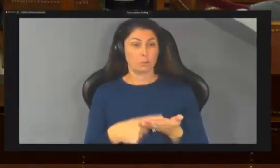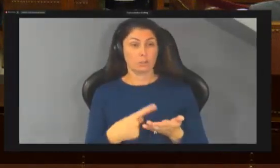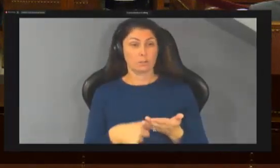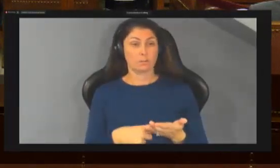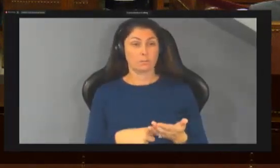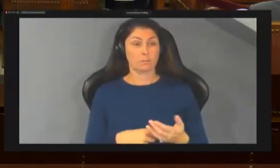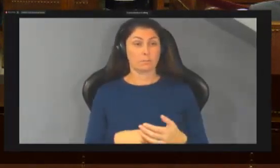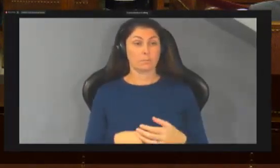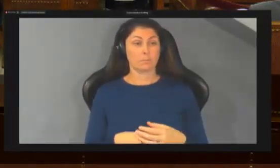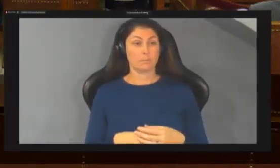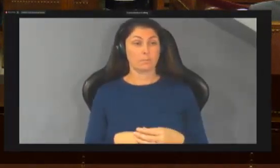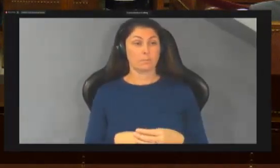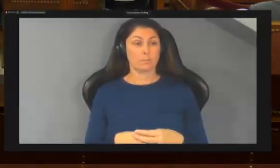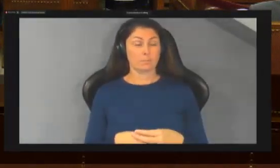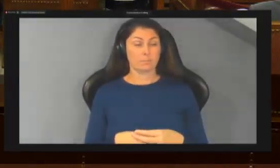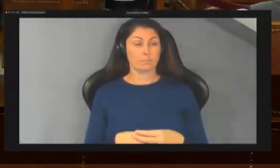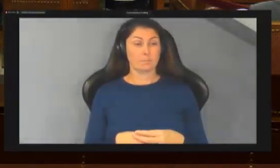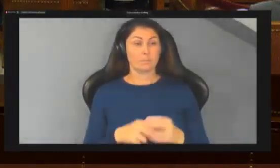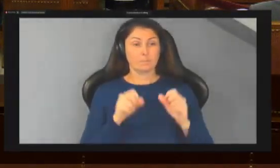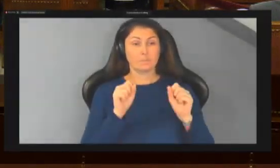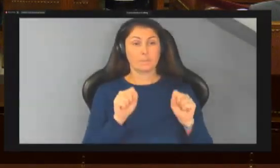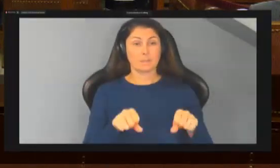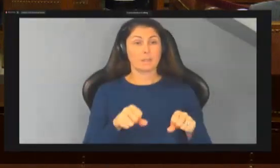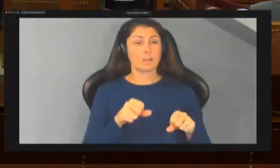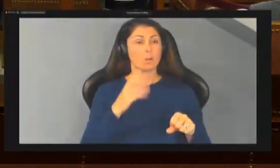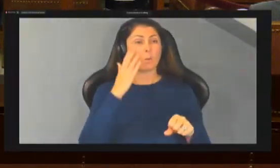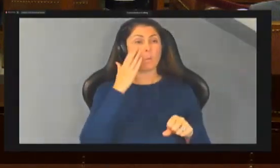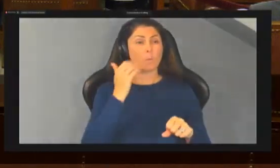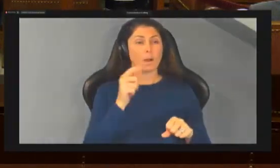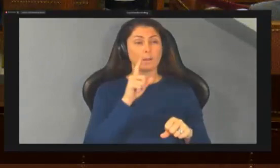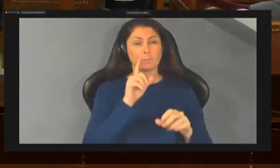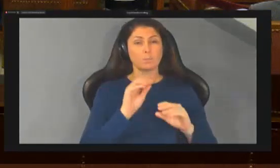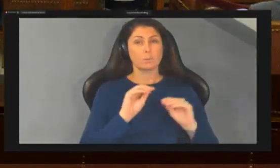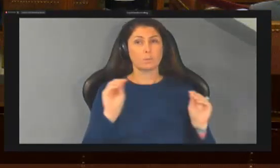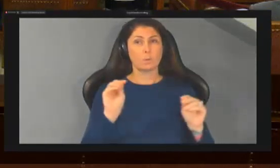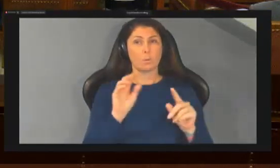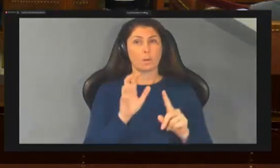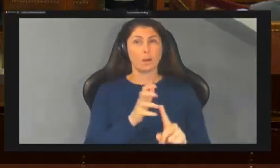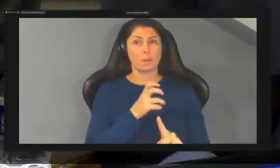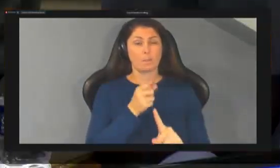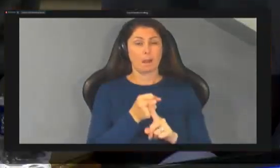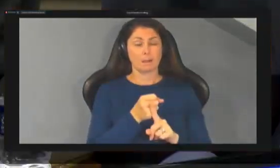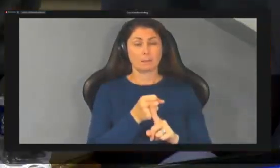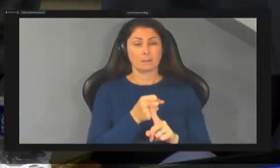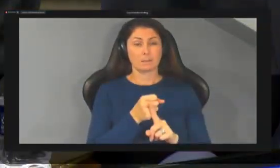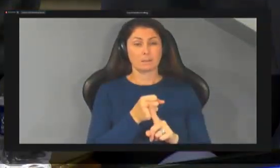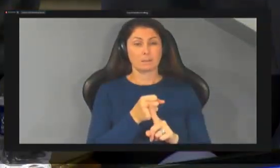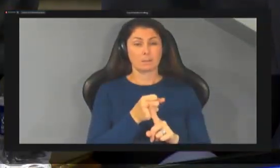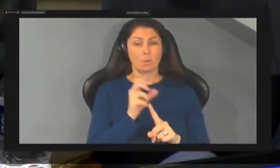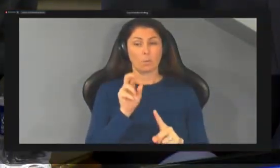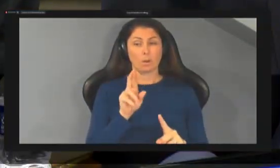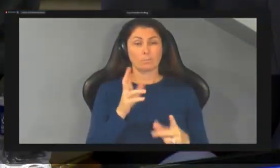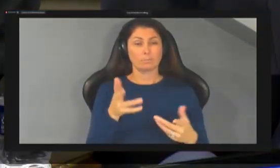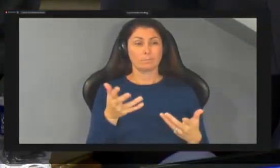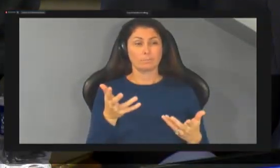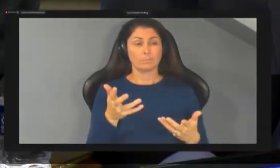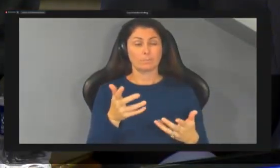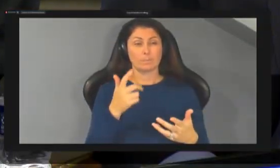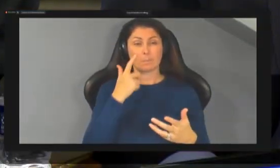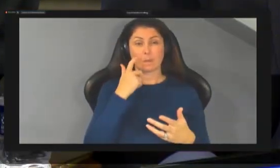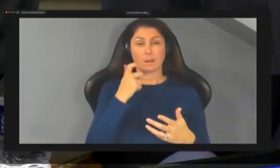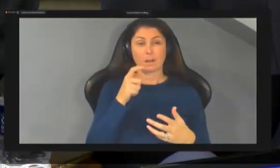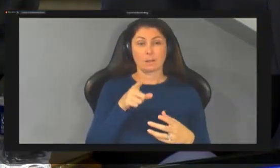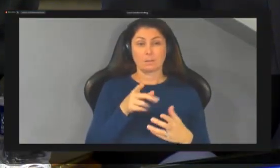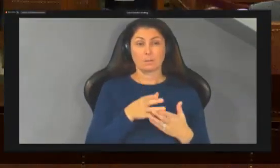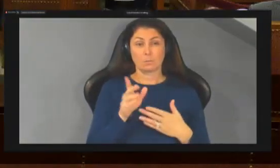Kraus. Yeah, can you, why would there be no impact or? Because through